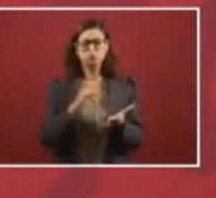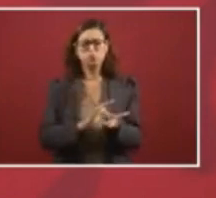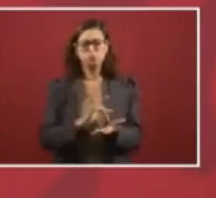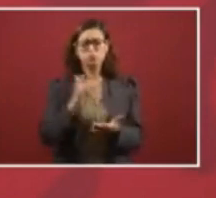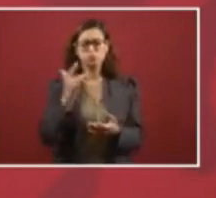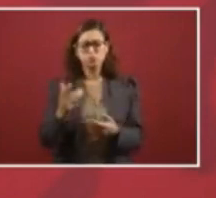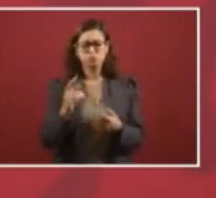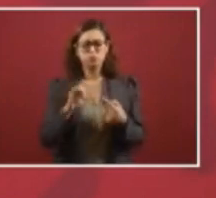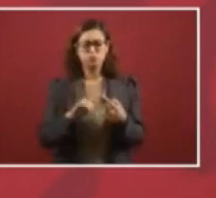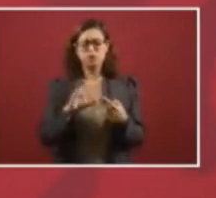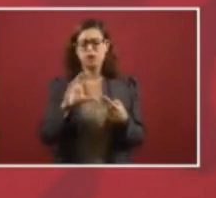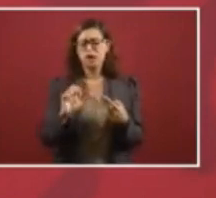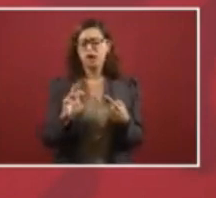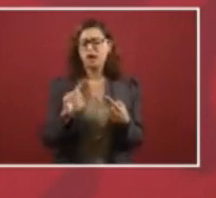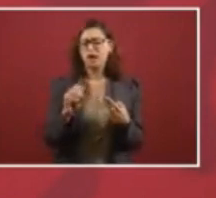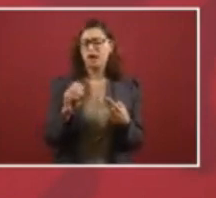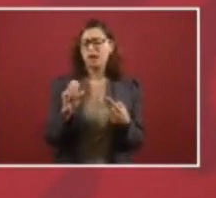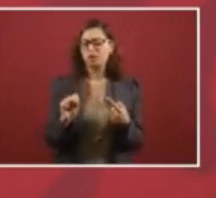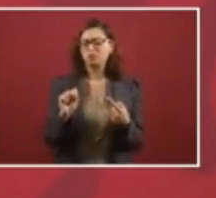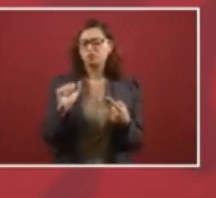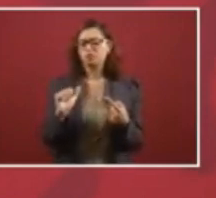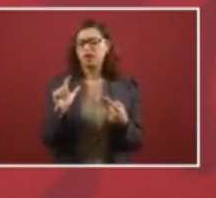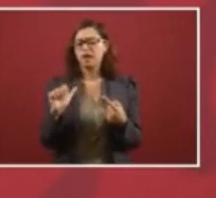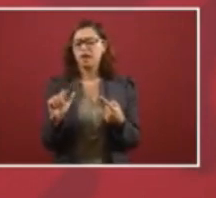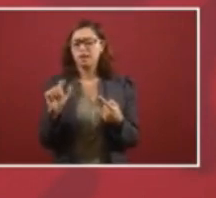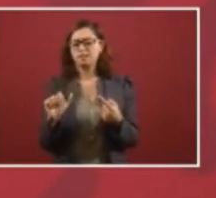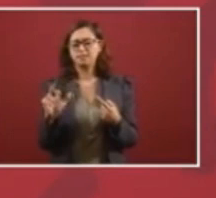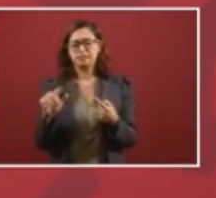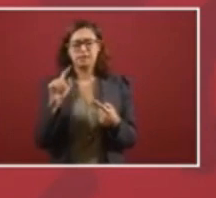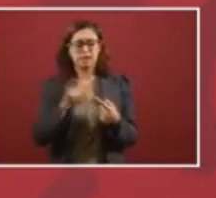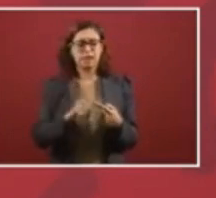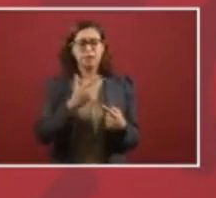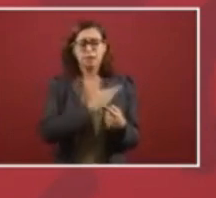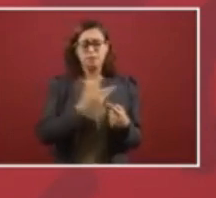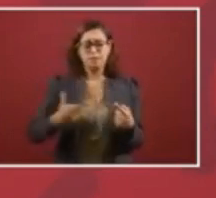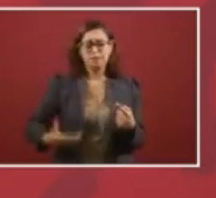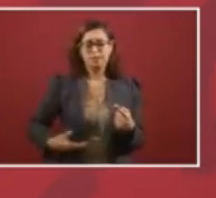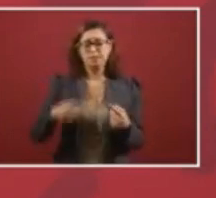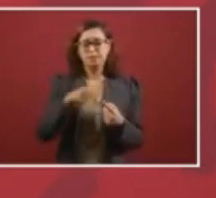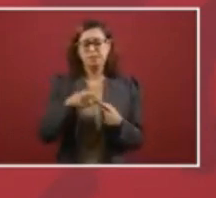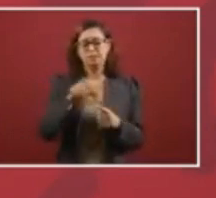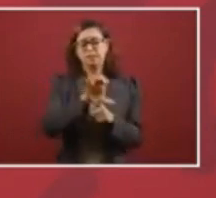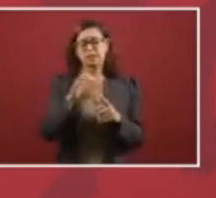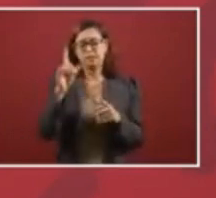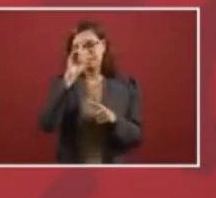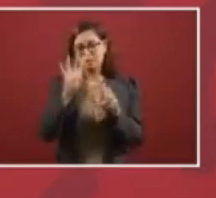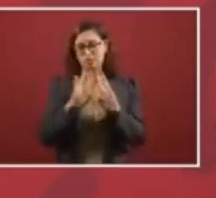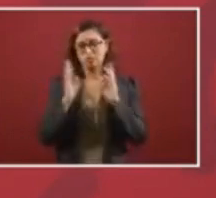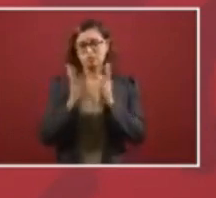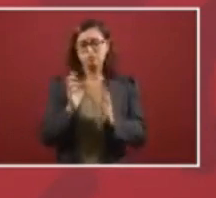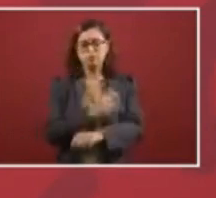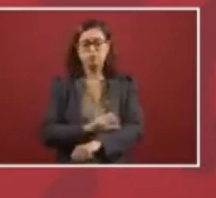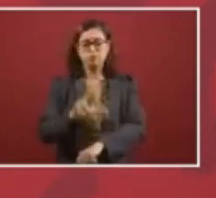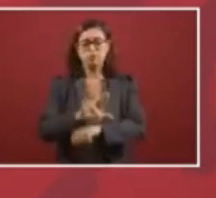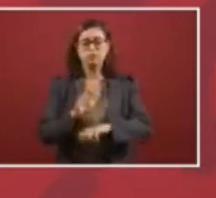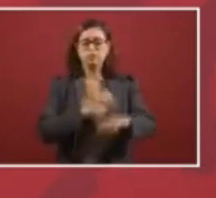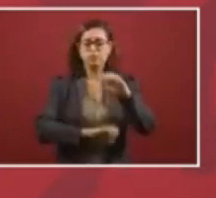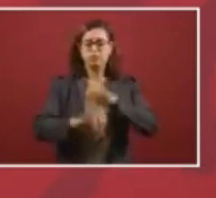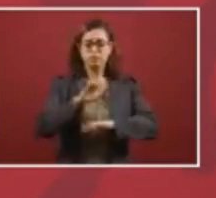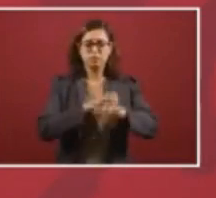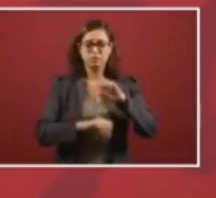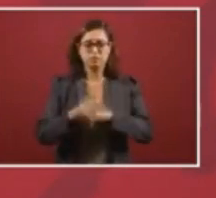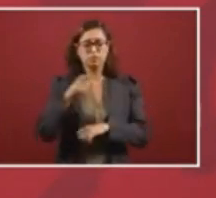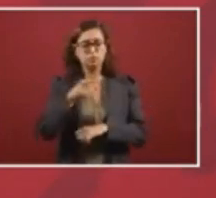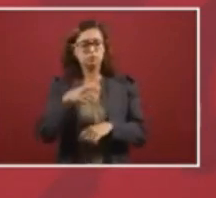And I am very thankful to Carlos Salazar Slim, president of the